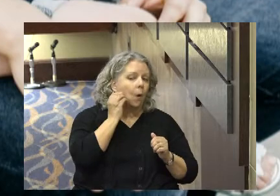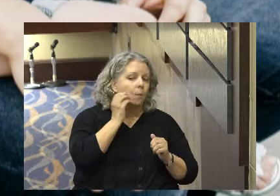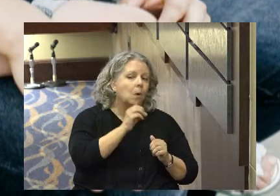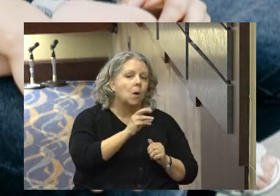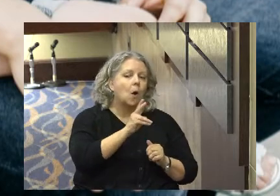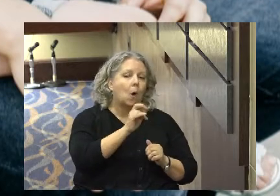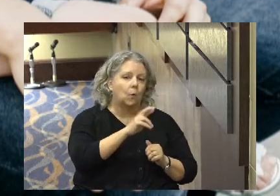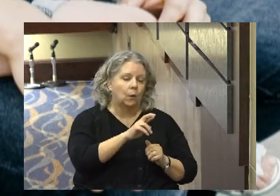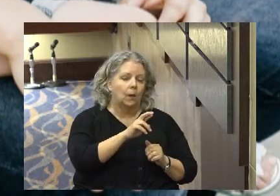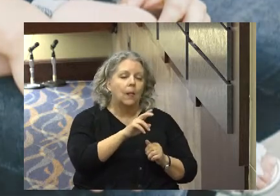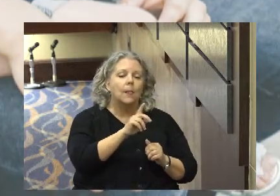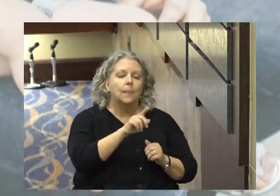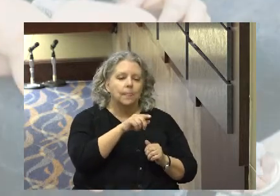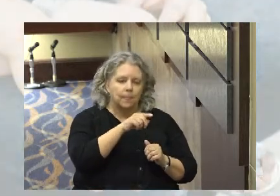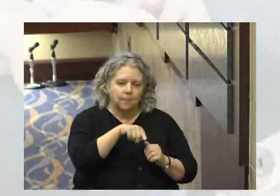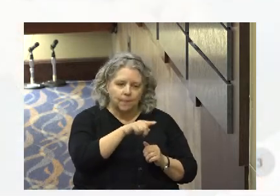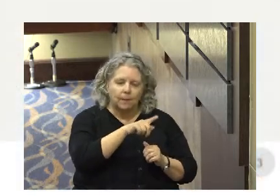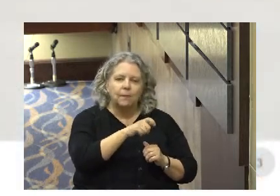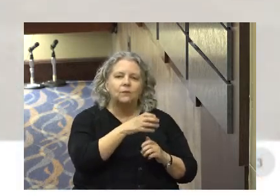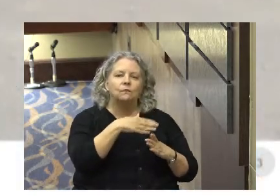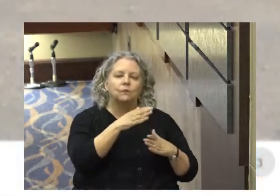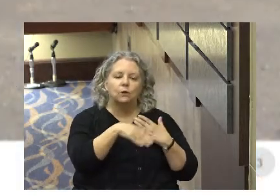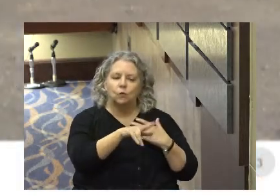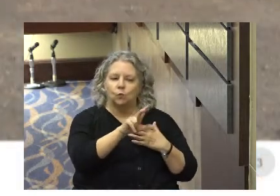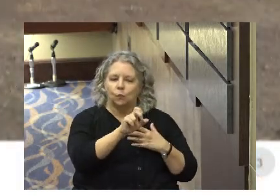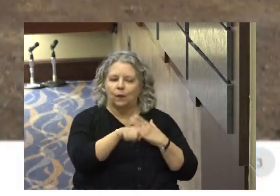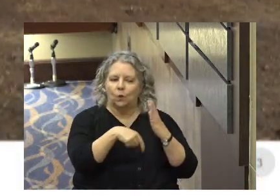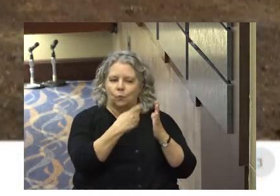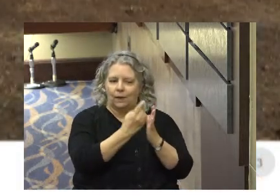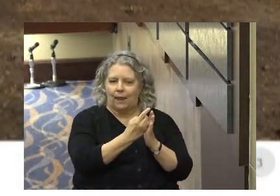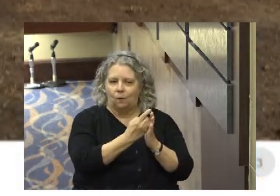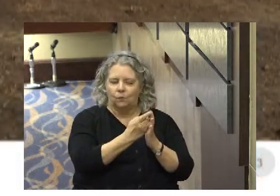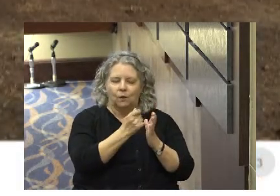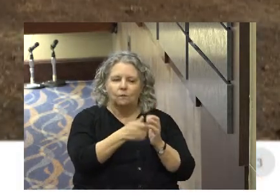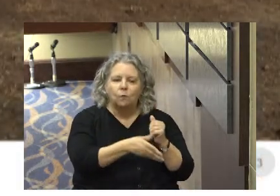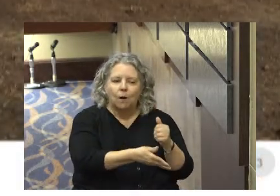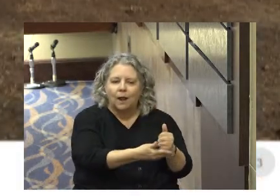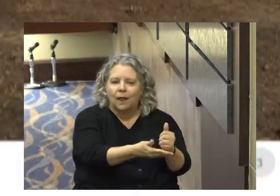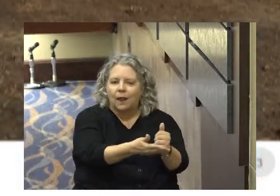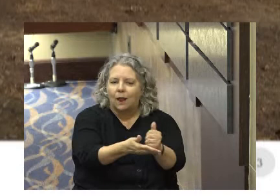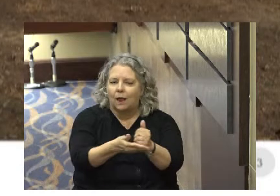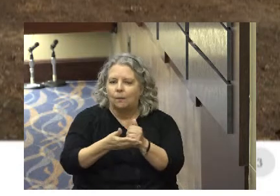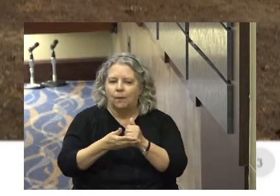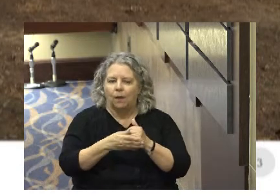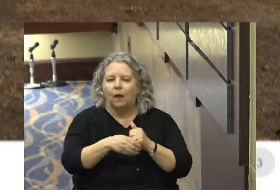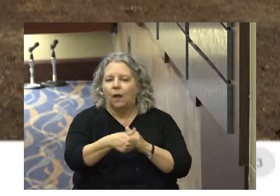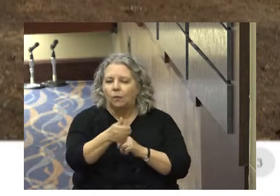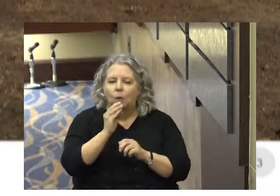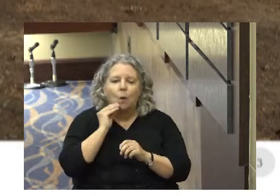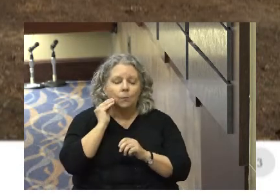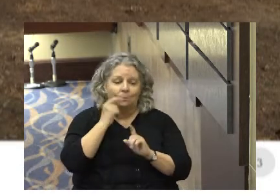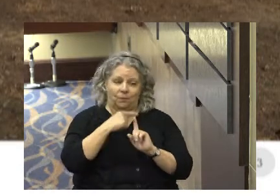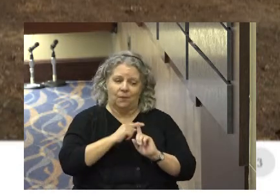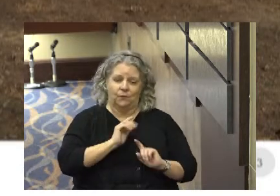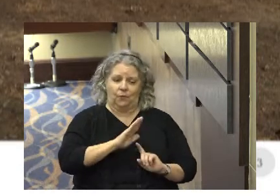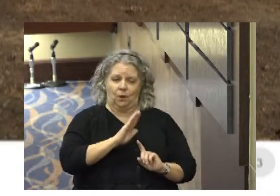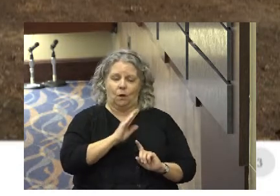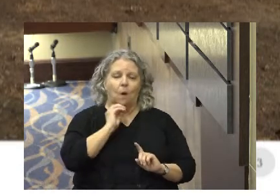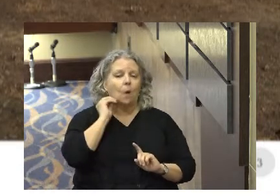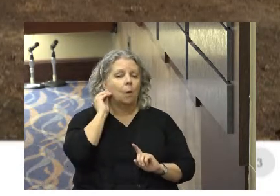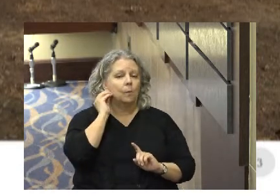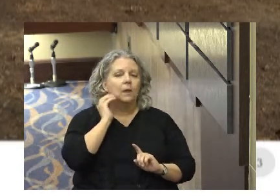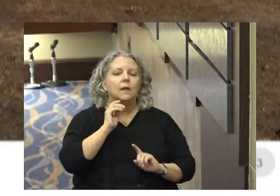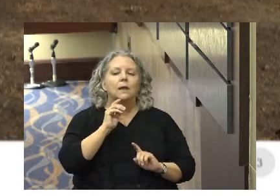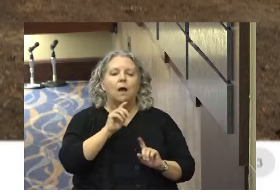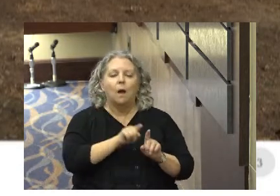complete 300 hours of sweat equity by building other Habitat homes as well as their own home. They must also complete the New